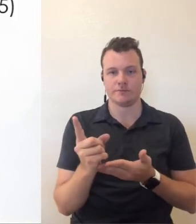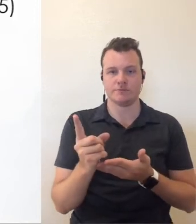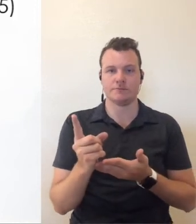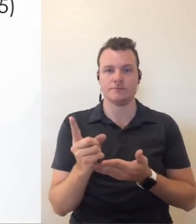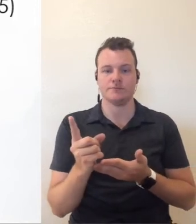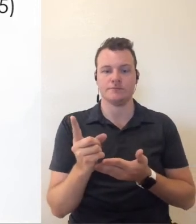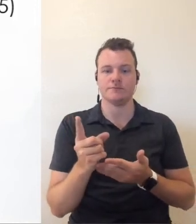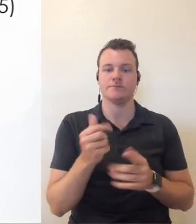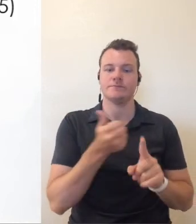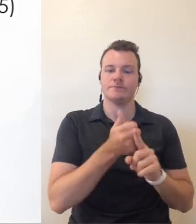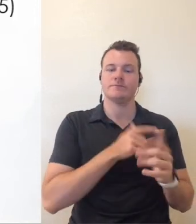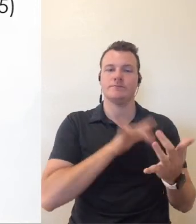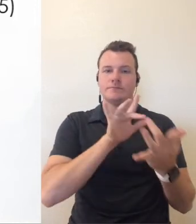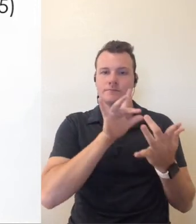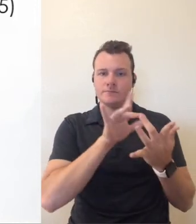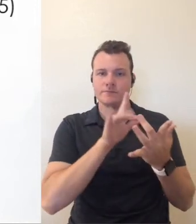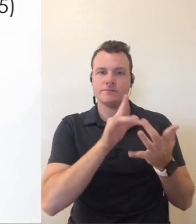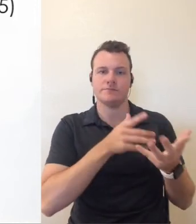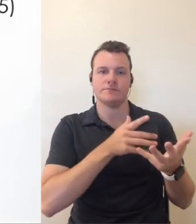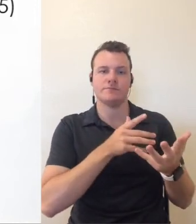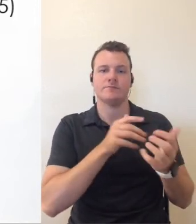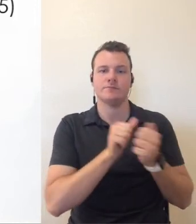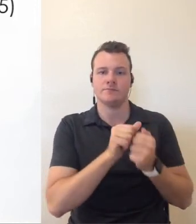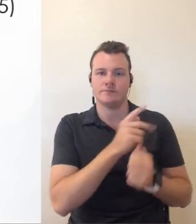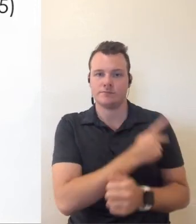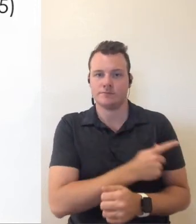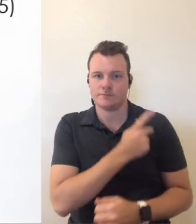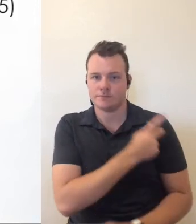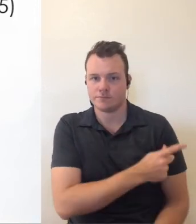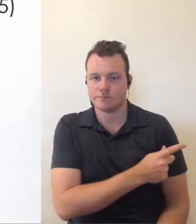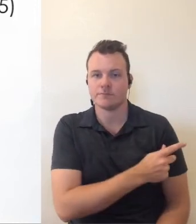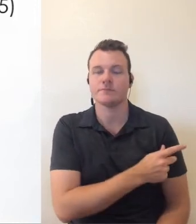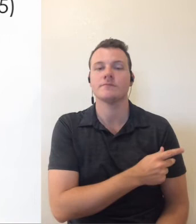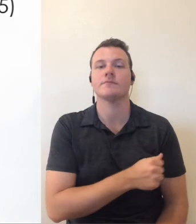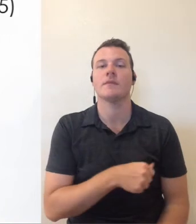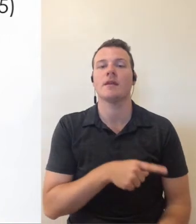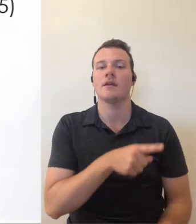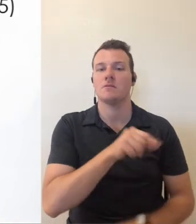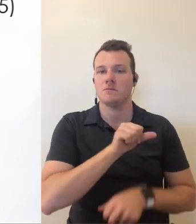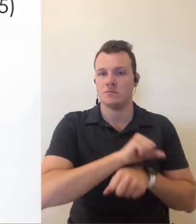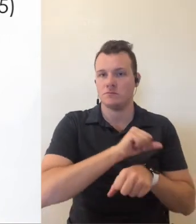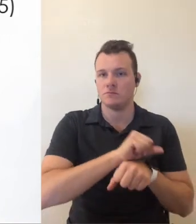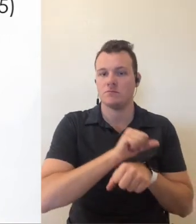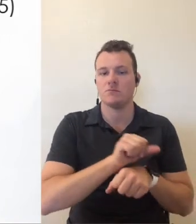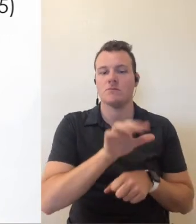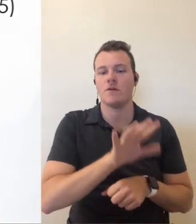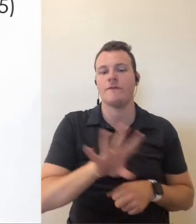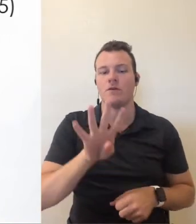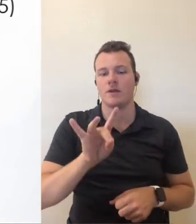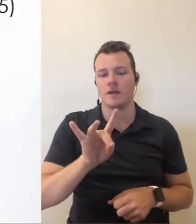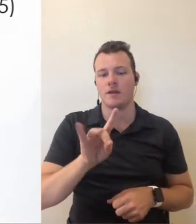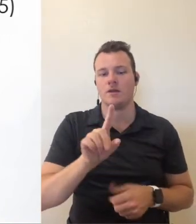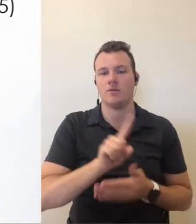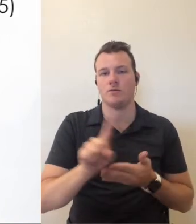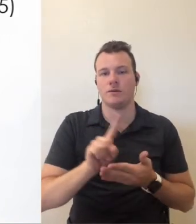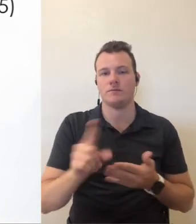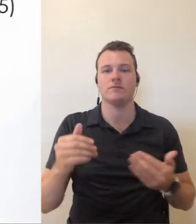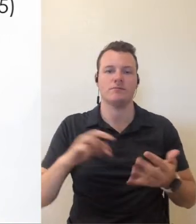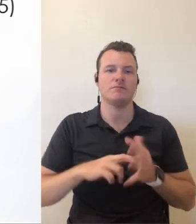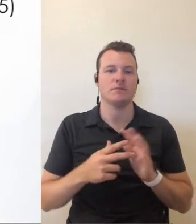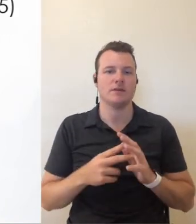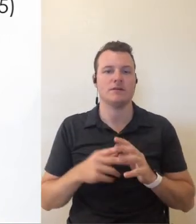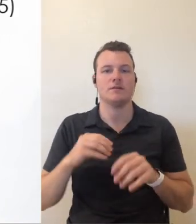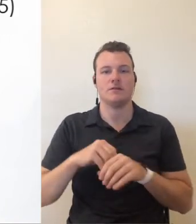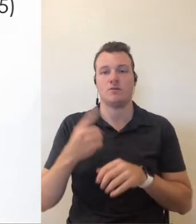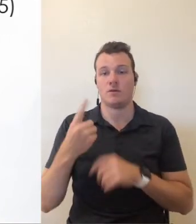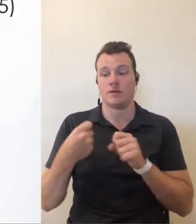have contact hours with patients, and that they're working an average of 48 weeks out of the year. So they've got